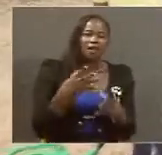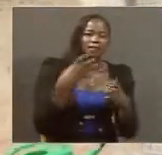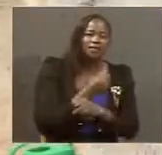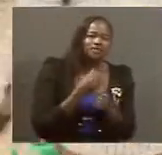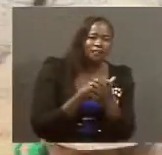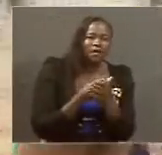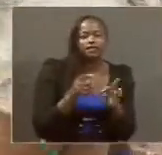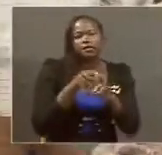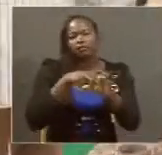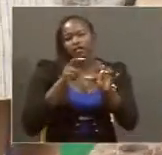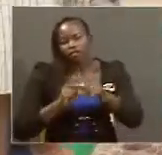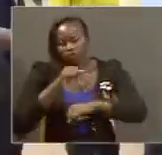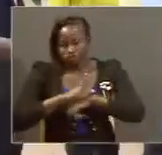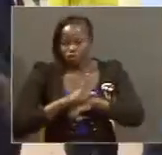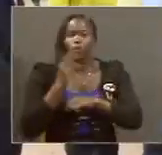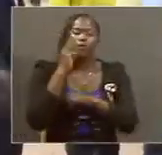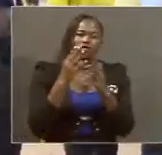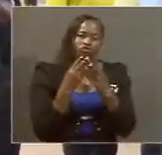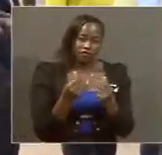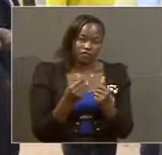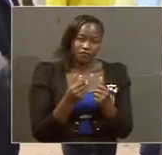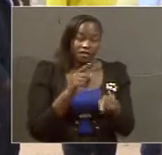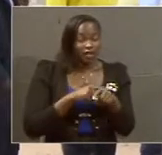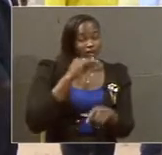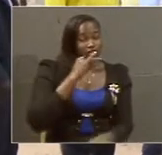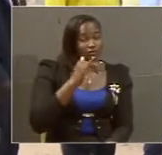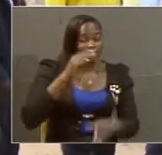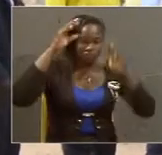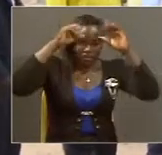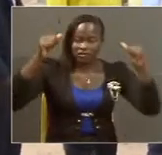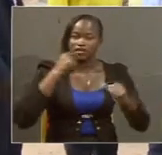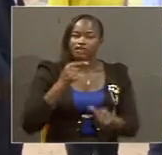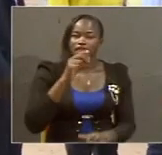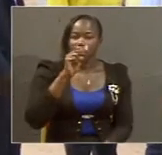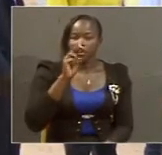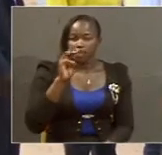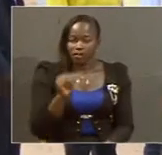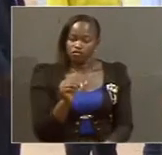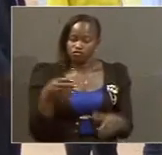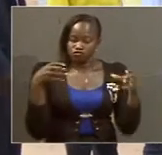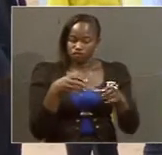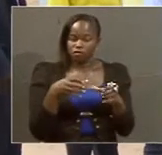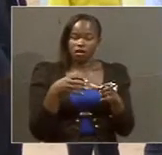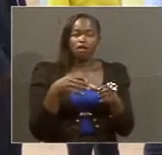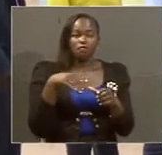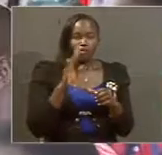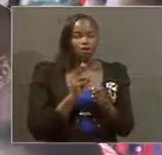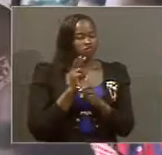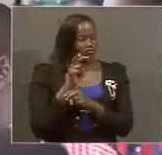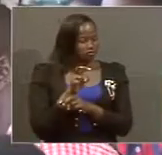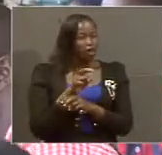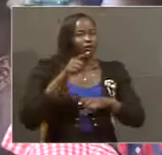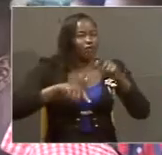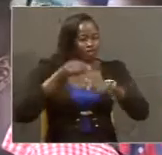district. In his speech, President Museveni said that the National Resistance Movement is a party that looks at politics as